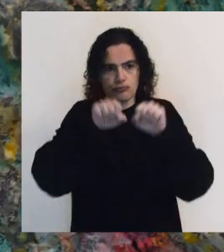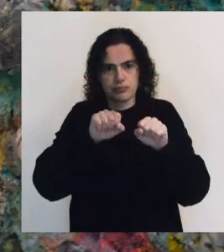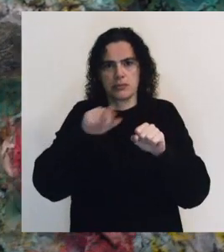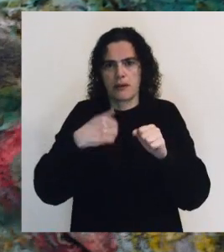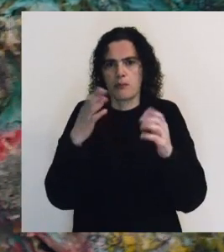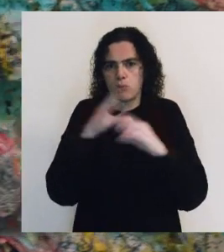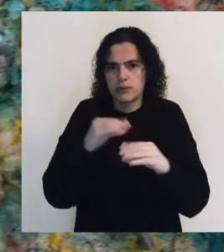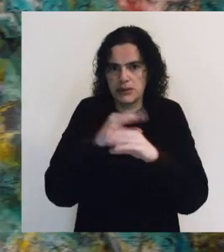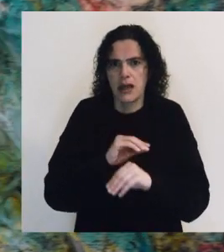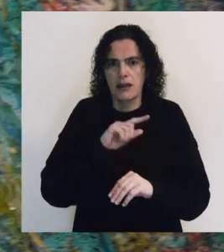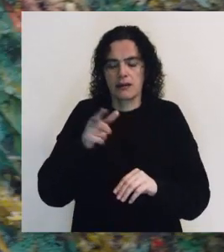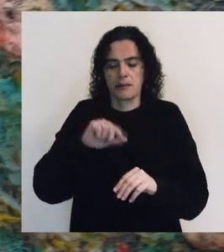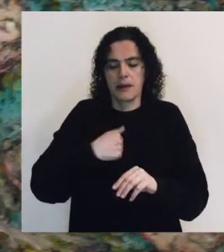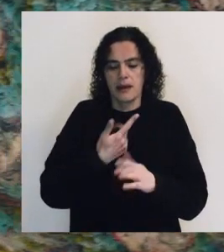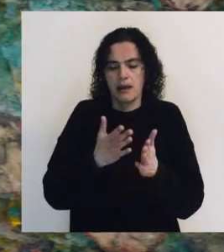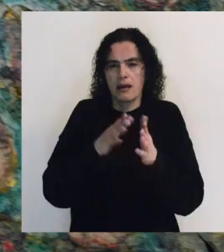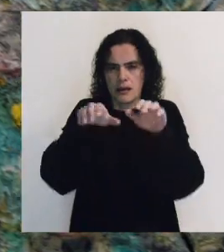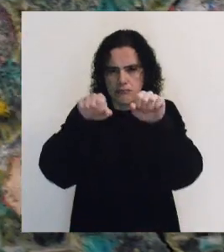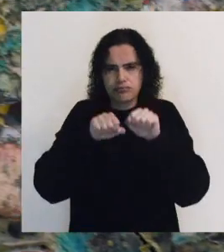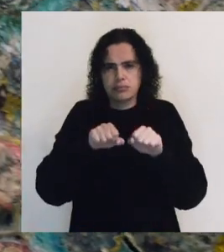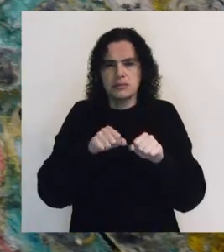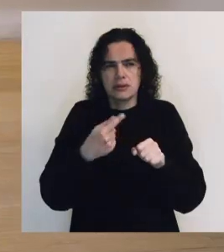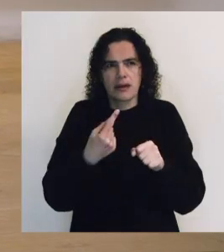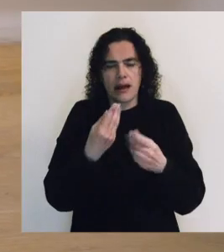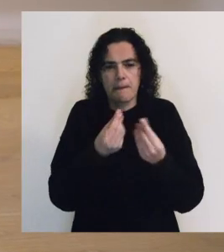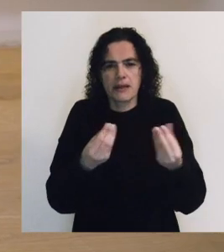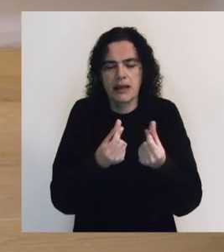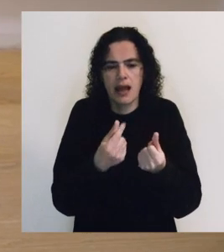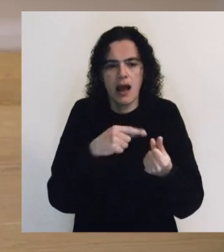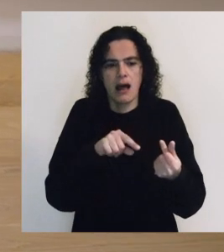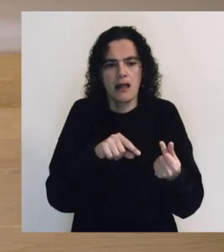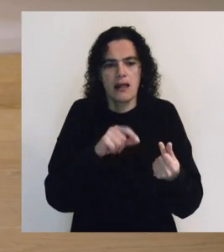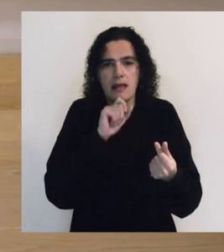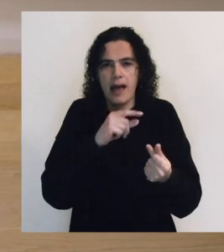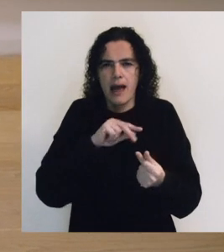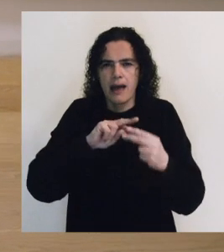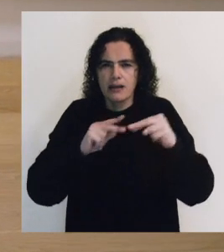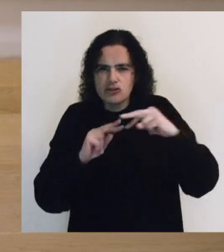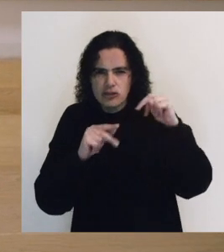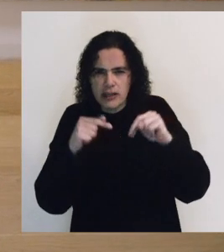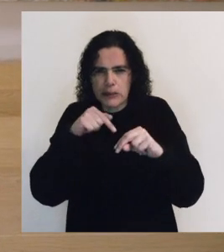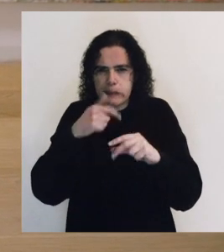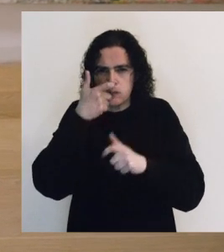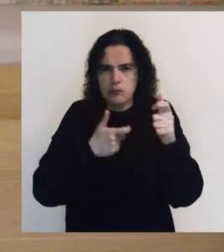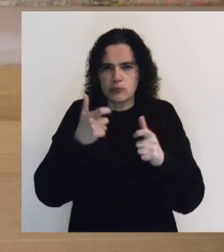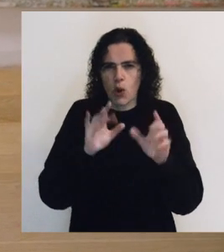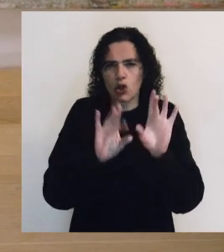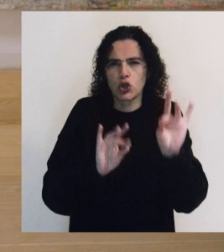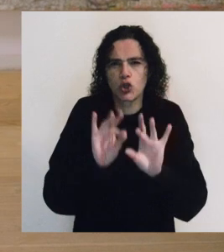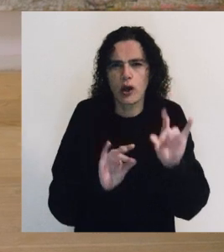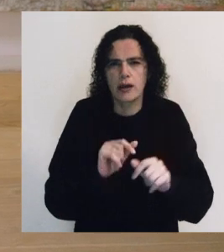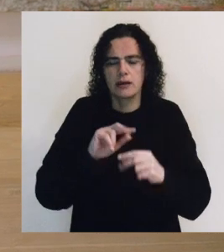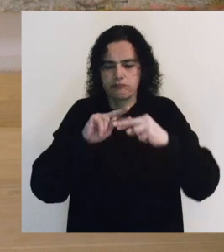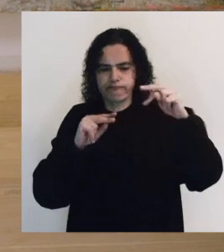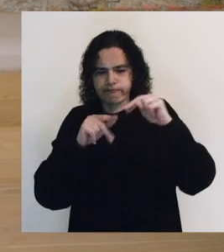an advertising, he's also removing a material that has a DNA on it, the DNA of people who touch it,